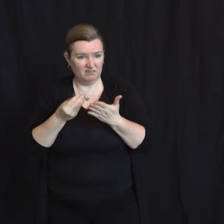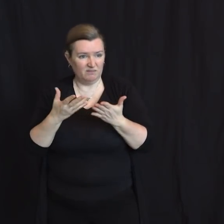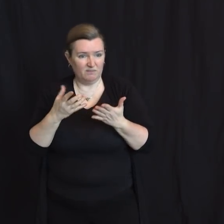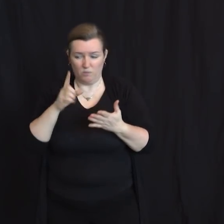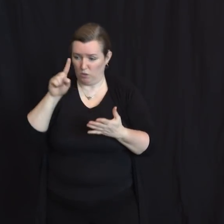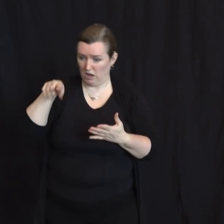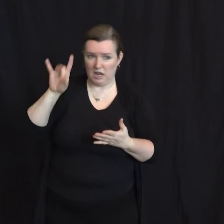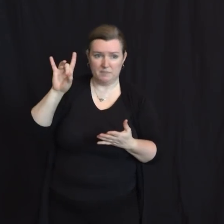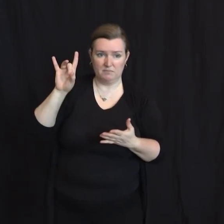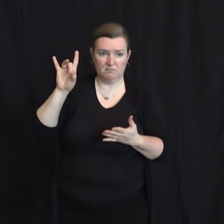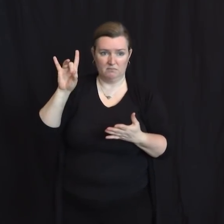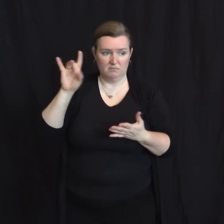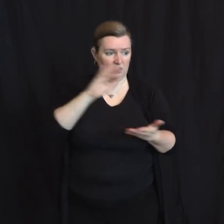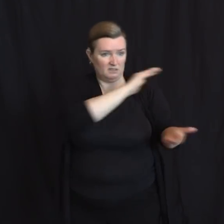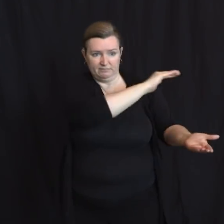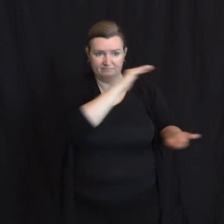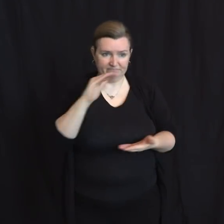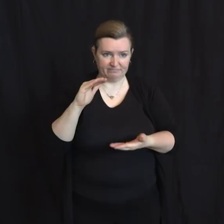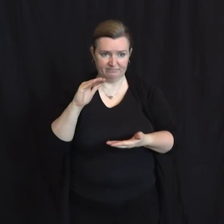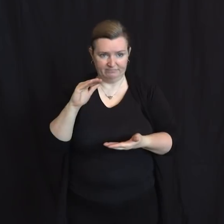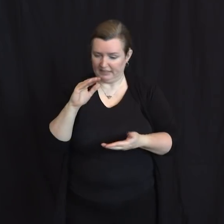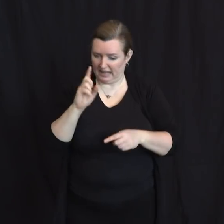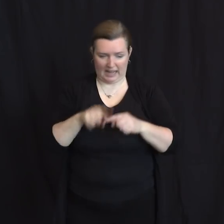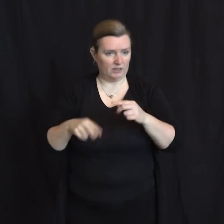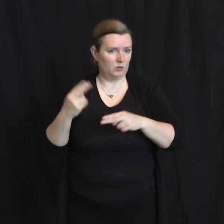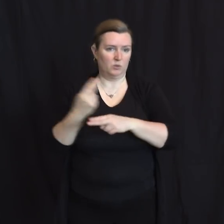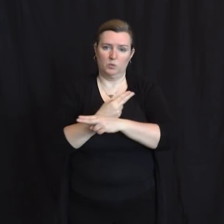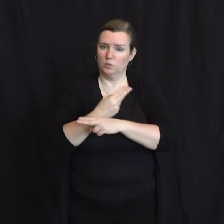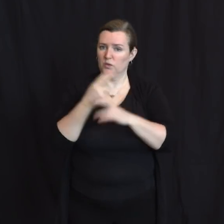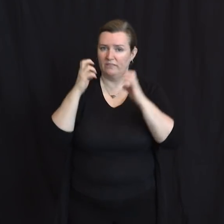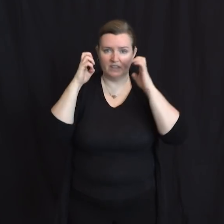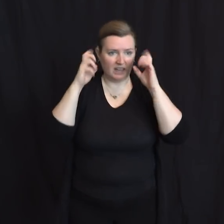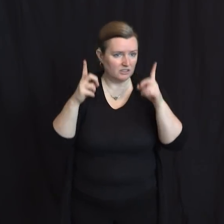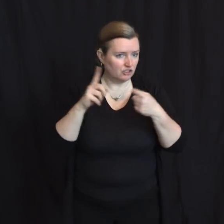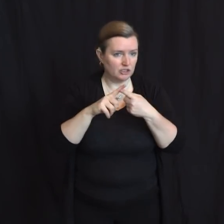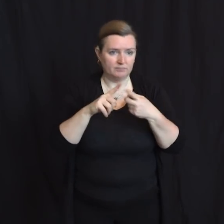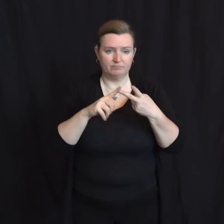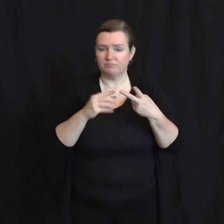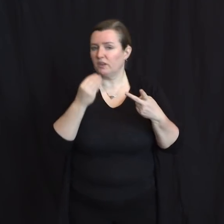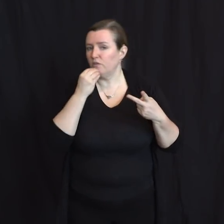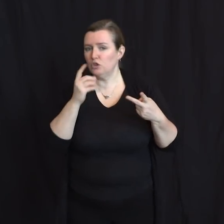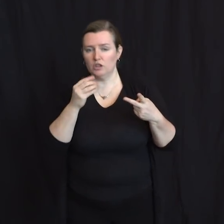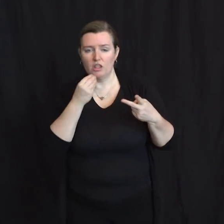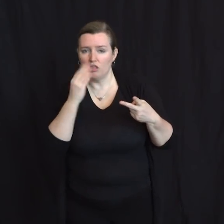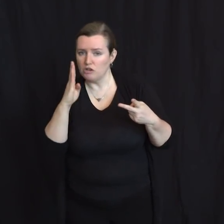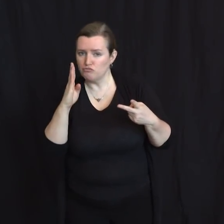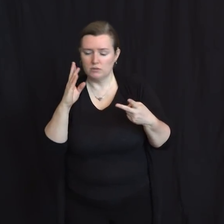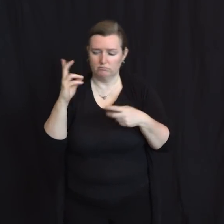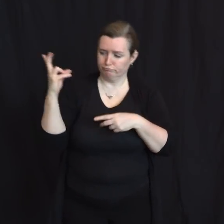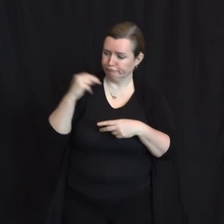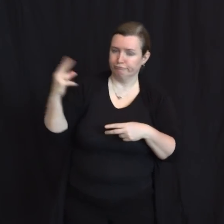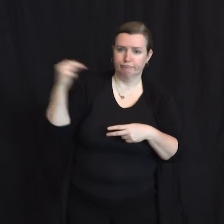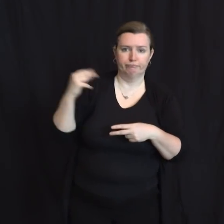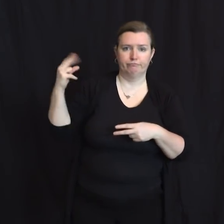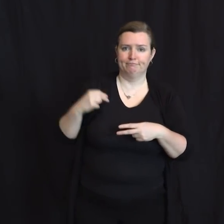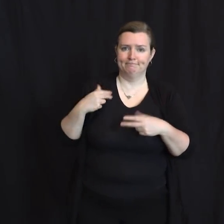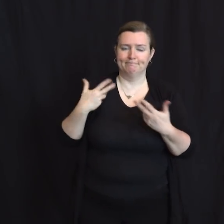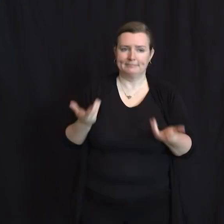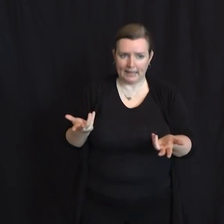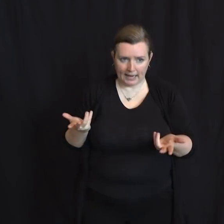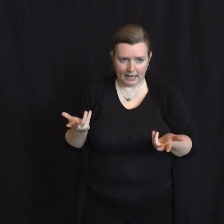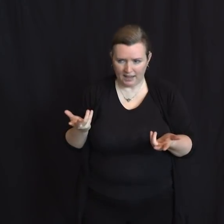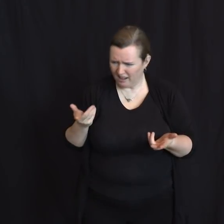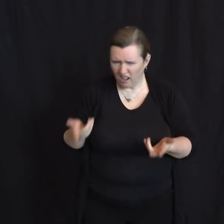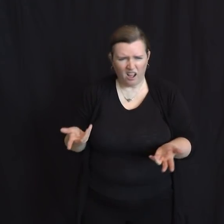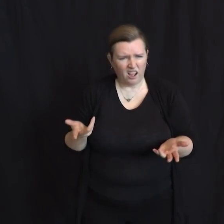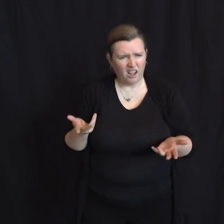cliff, this money that was put into the CARES Act as a recognition for what states and governors have done to address the pandemic